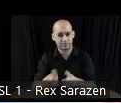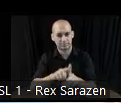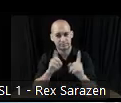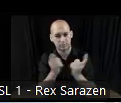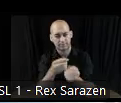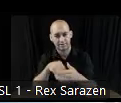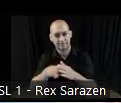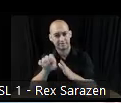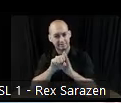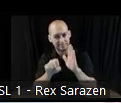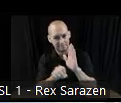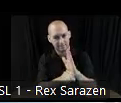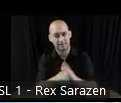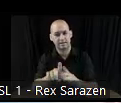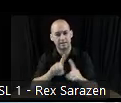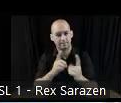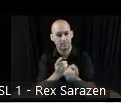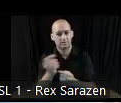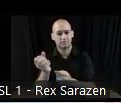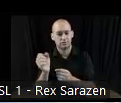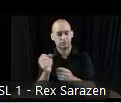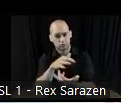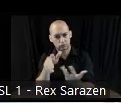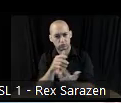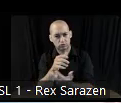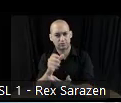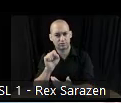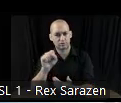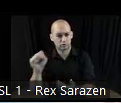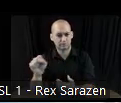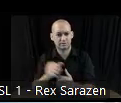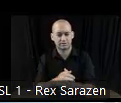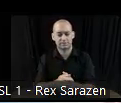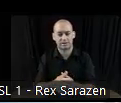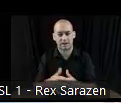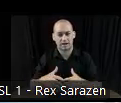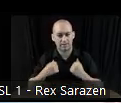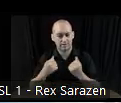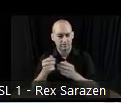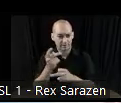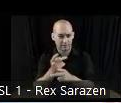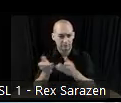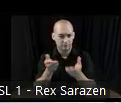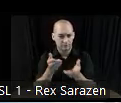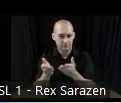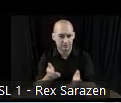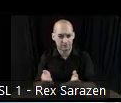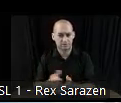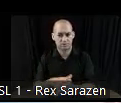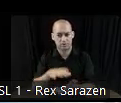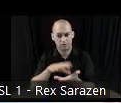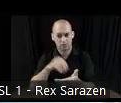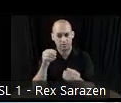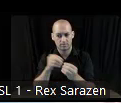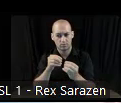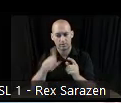state, the Department of Social Services and Department of Healthcare Services, to learn more about the tribal